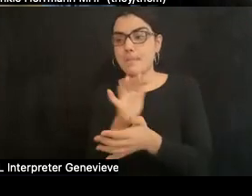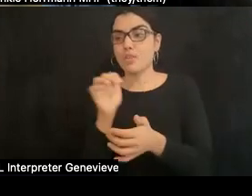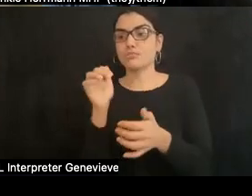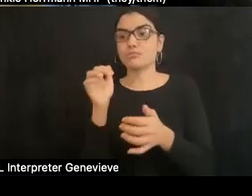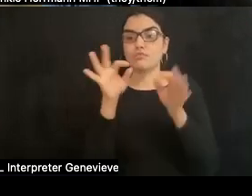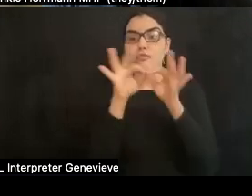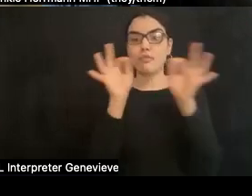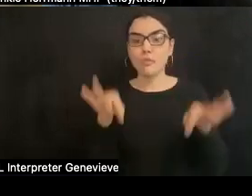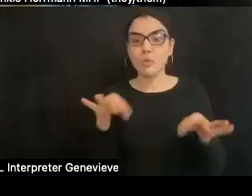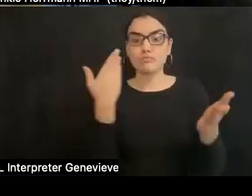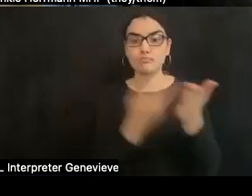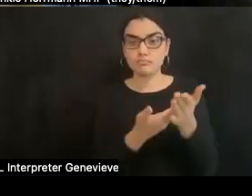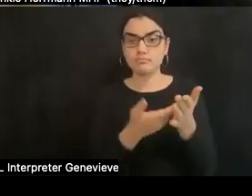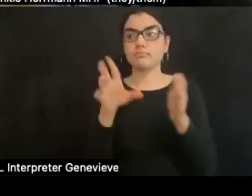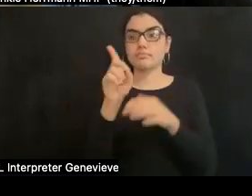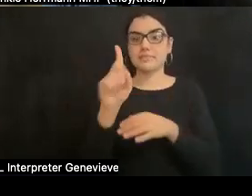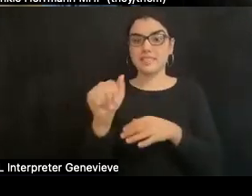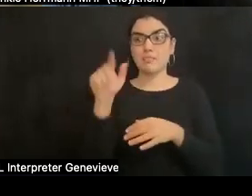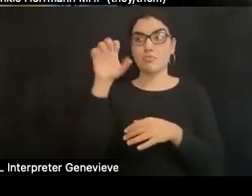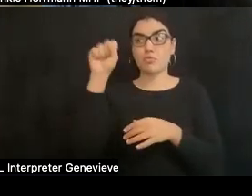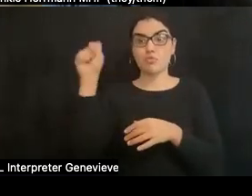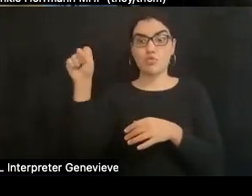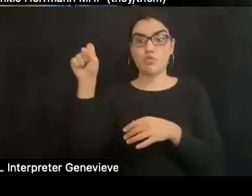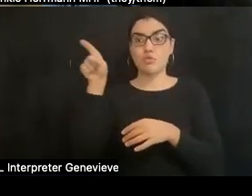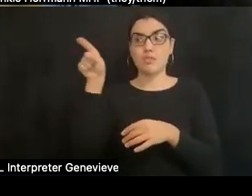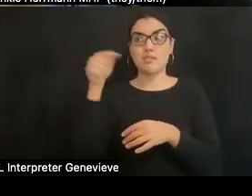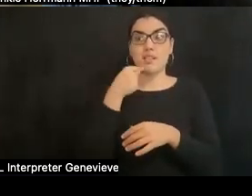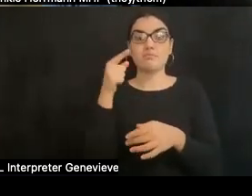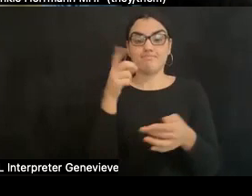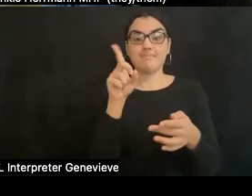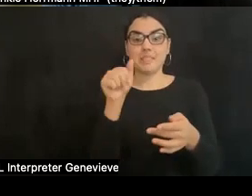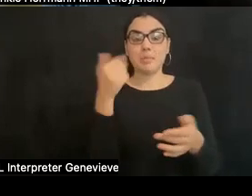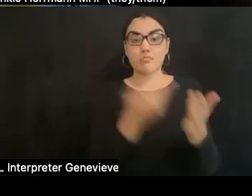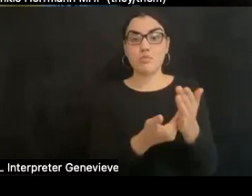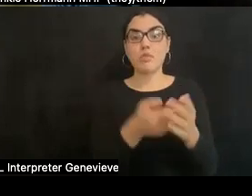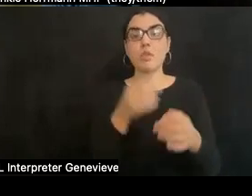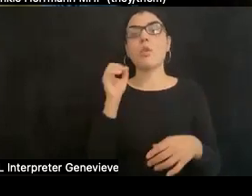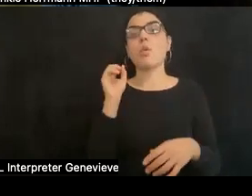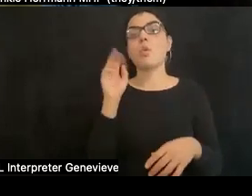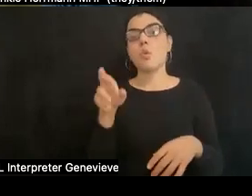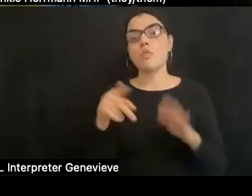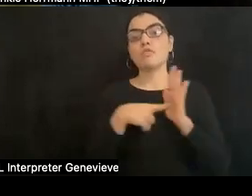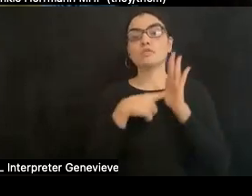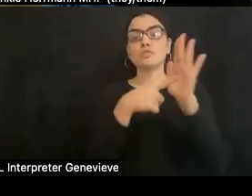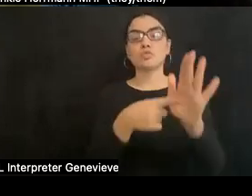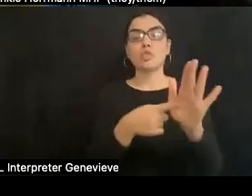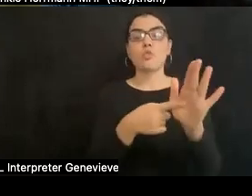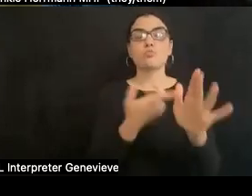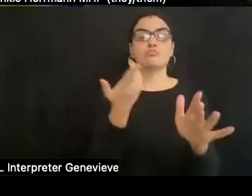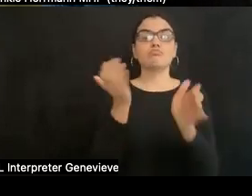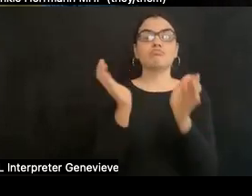were found disabled by the Social Security Administration, or if they can show, you know, comparable